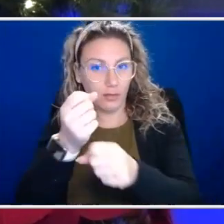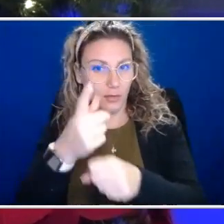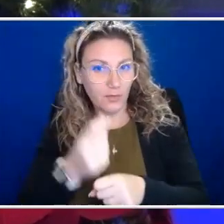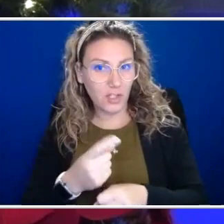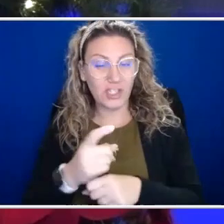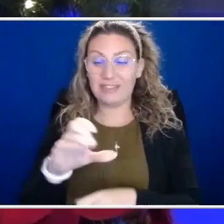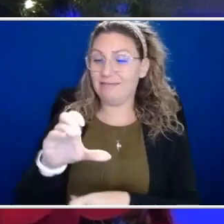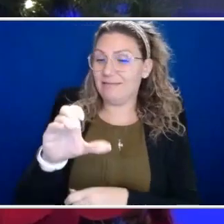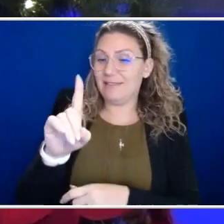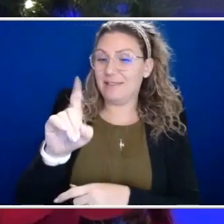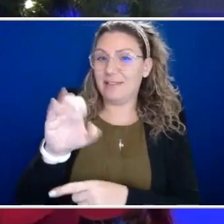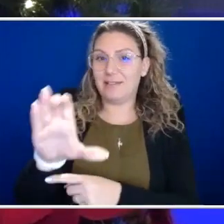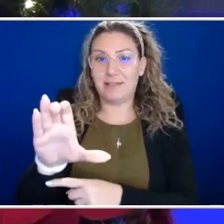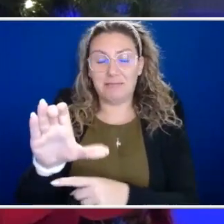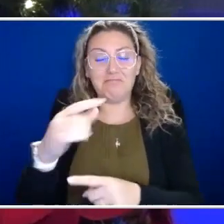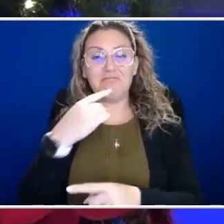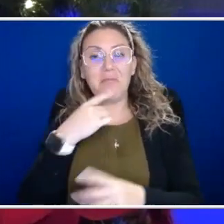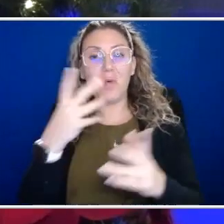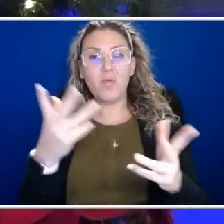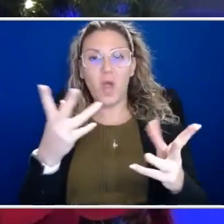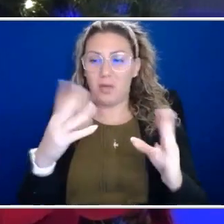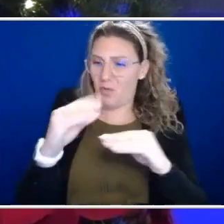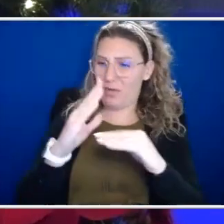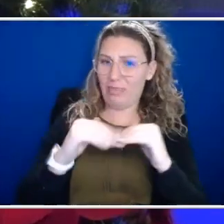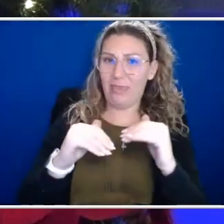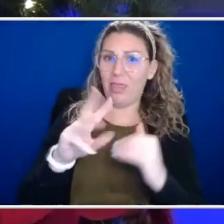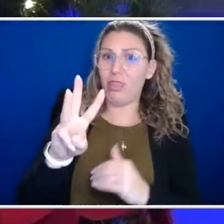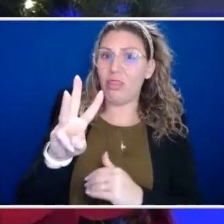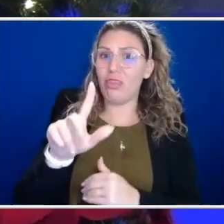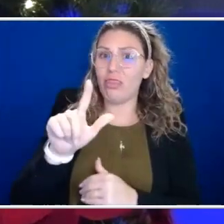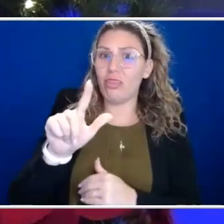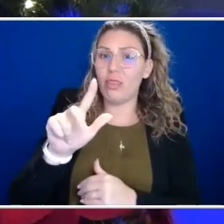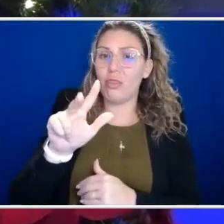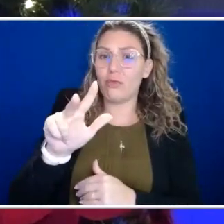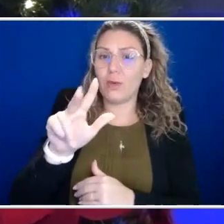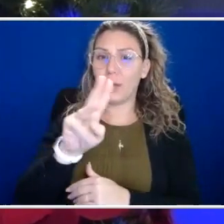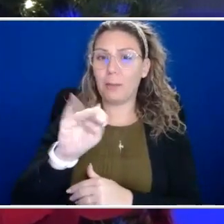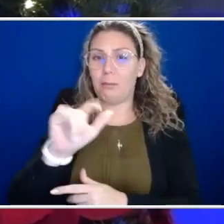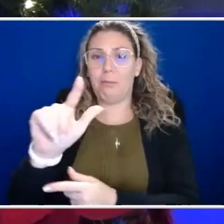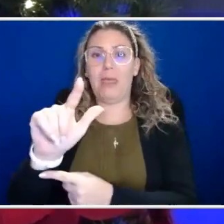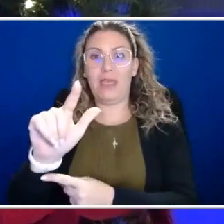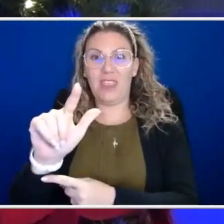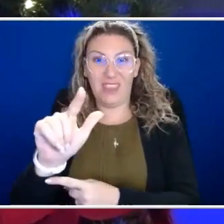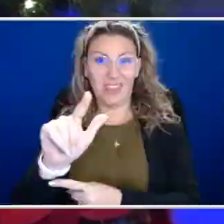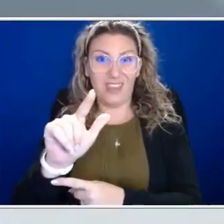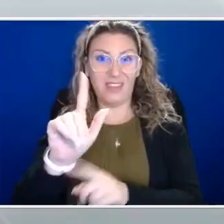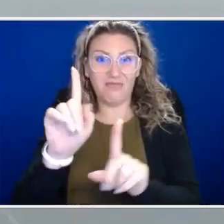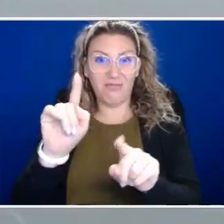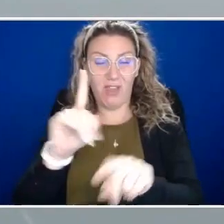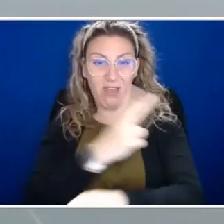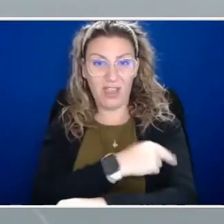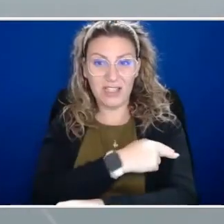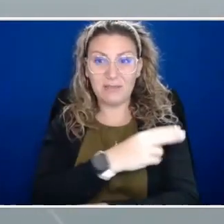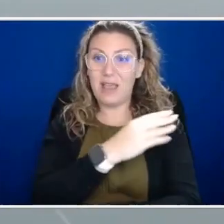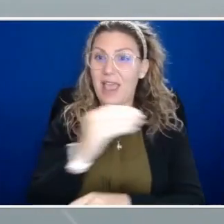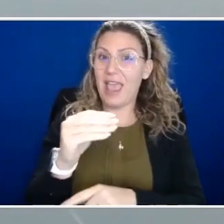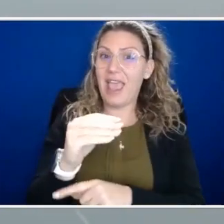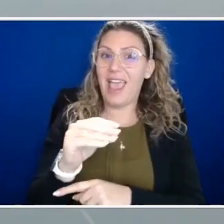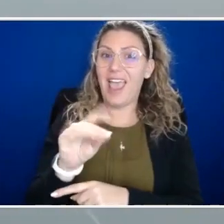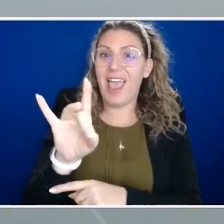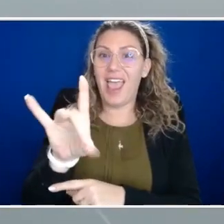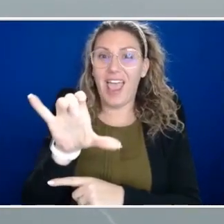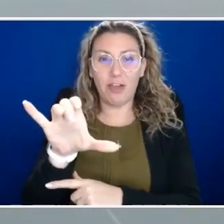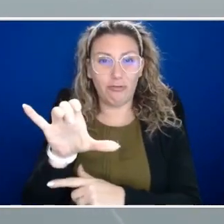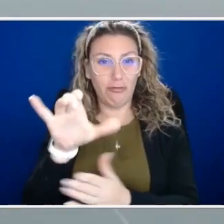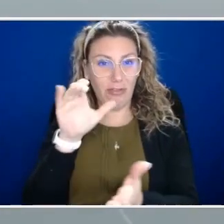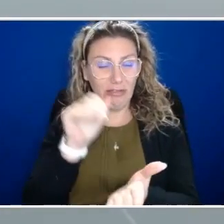3 million visits to the emergency room and more than 800,000 hospitalizations. Fall death rates in the U.S. went